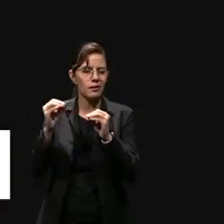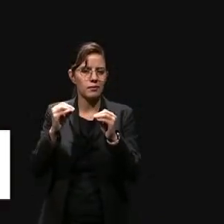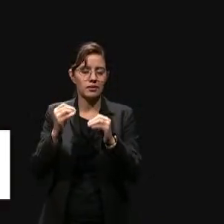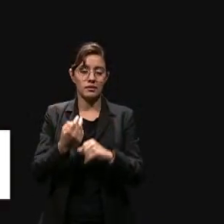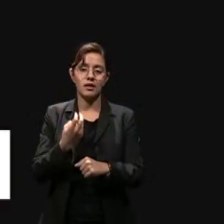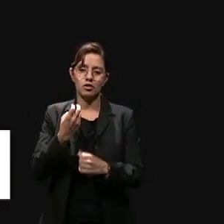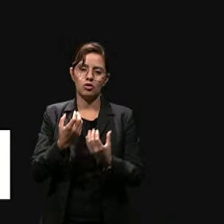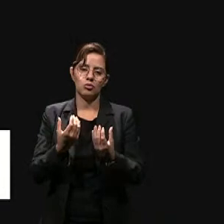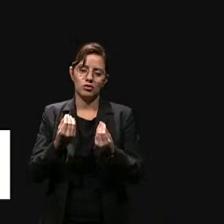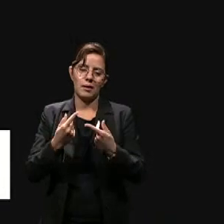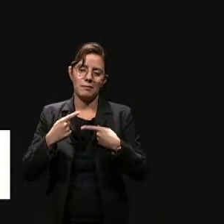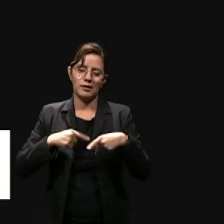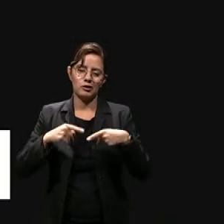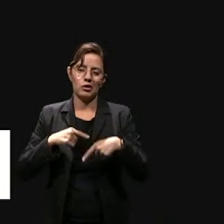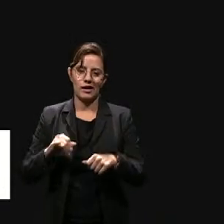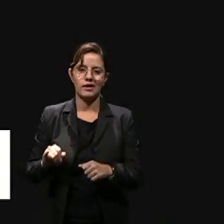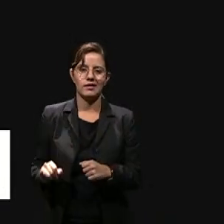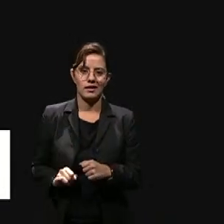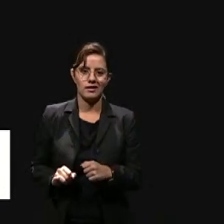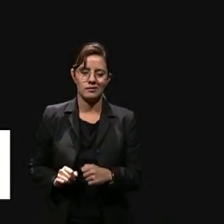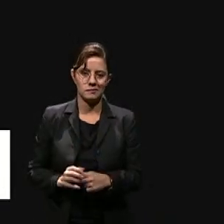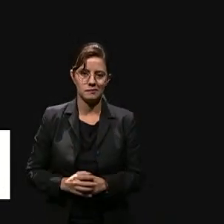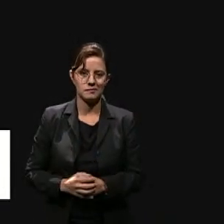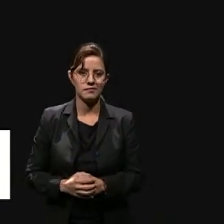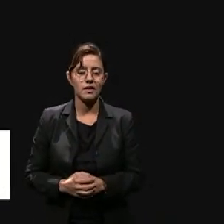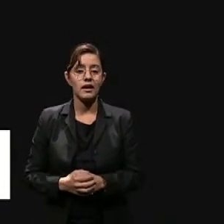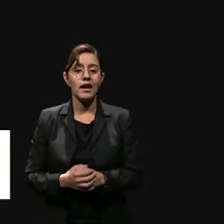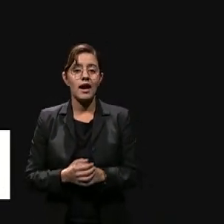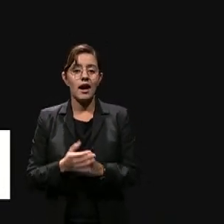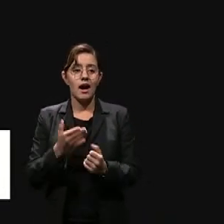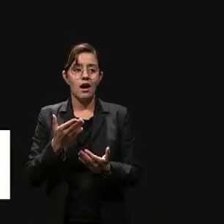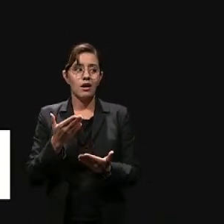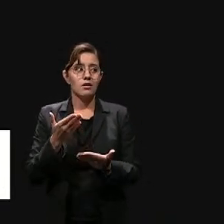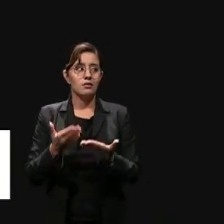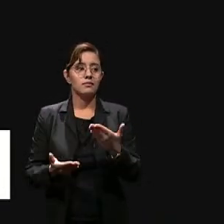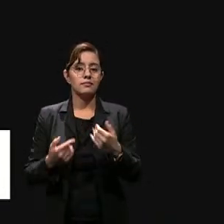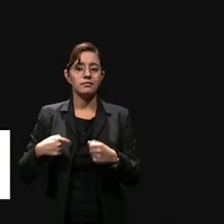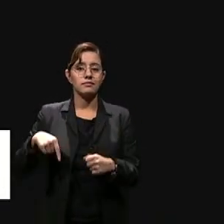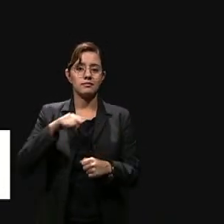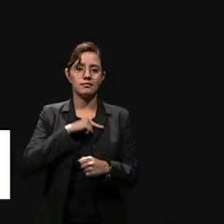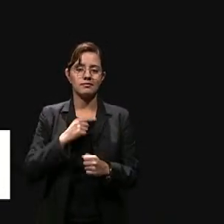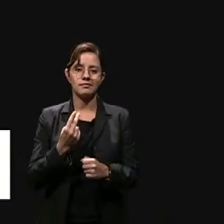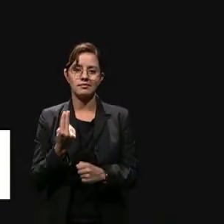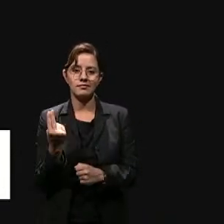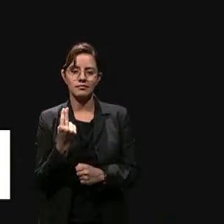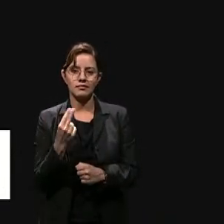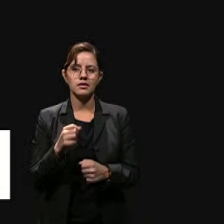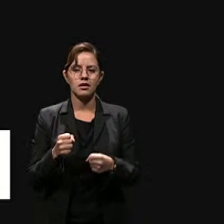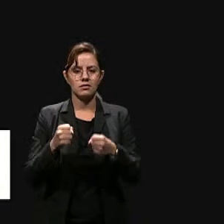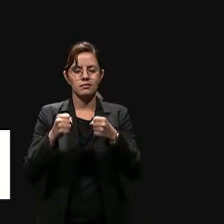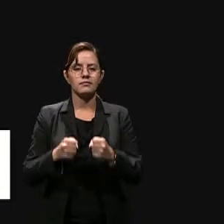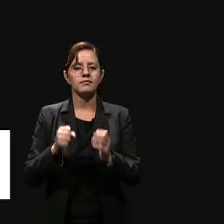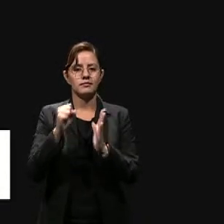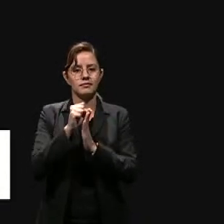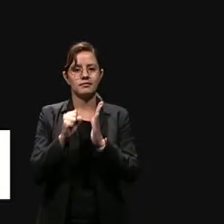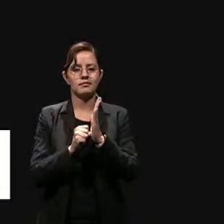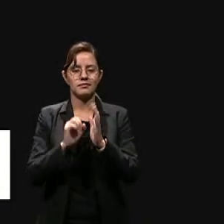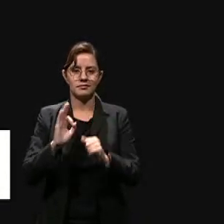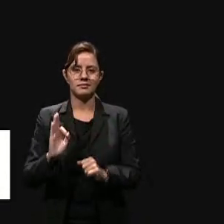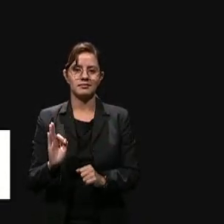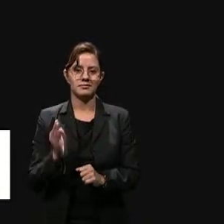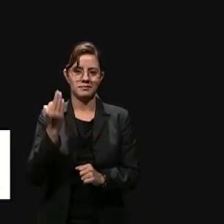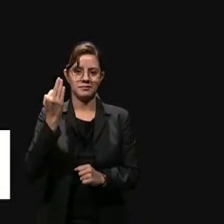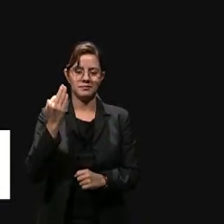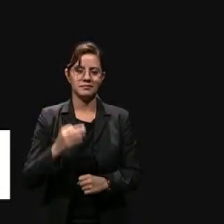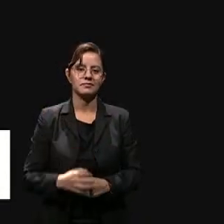moment is to really ensure that our federal system, which is much less powerful